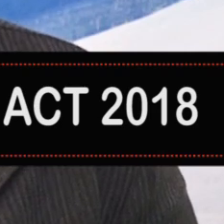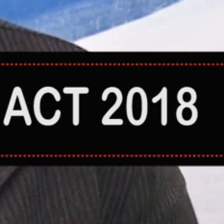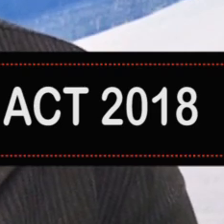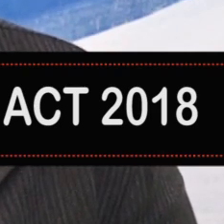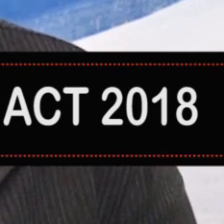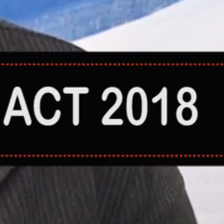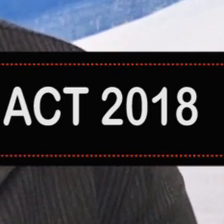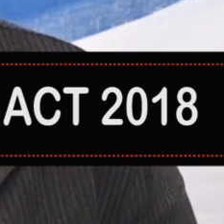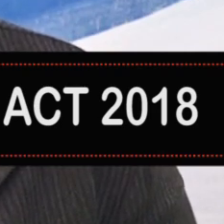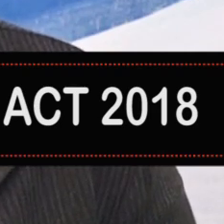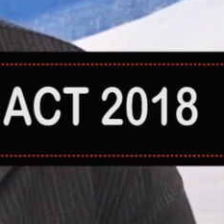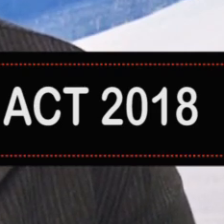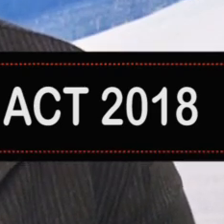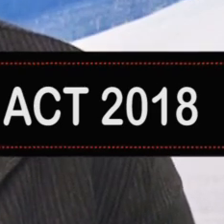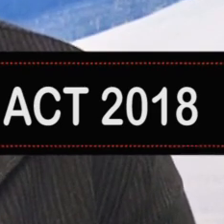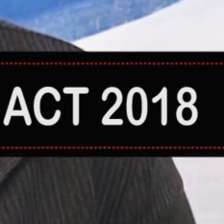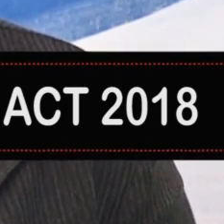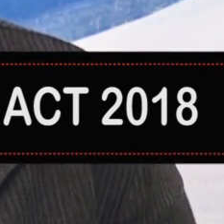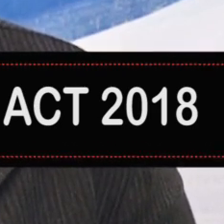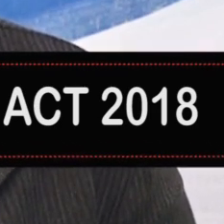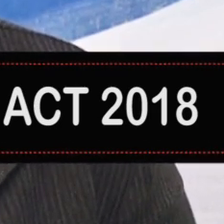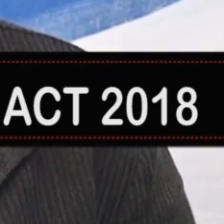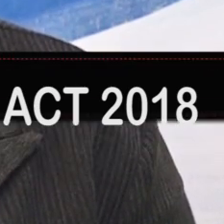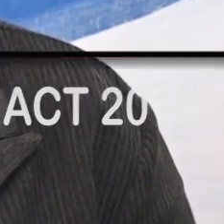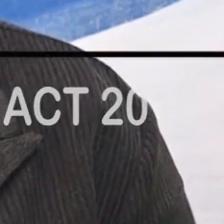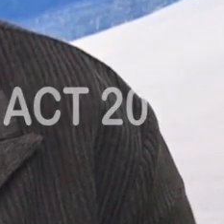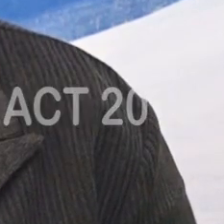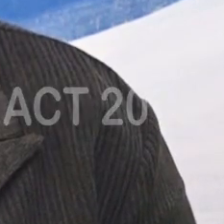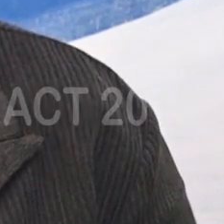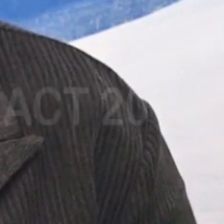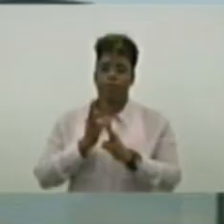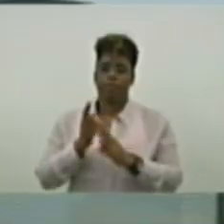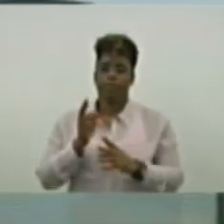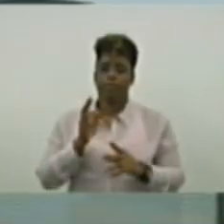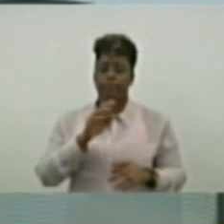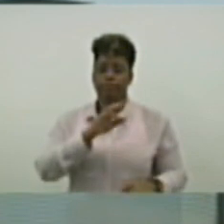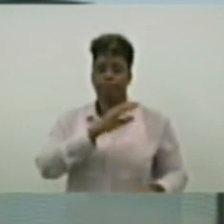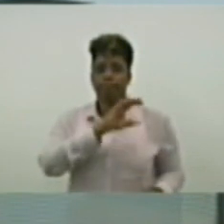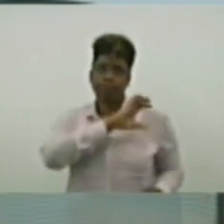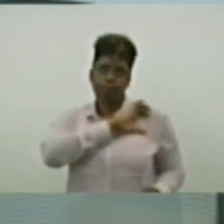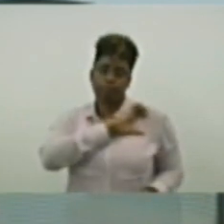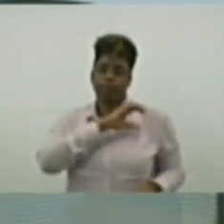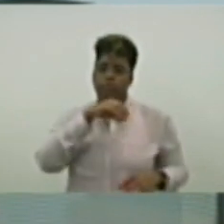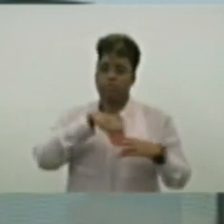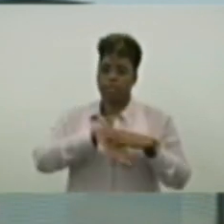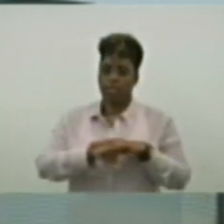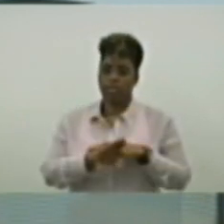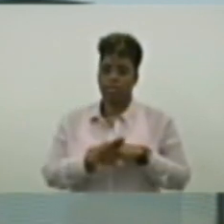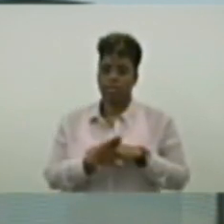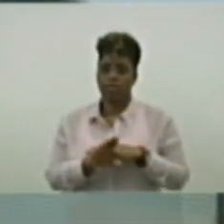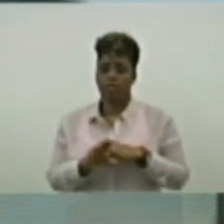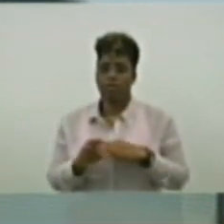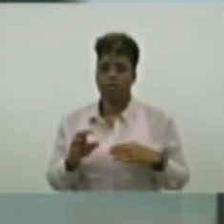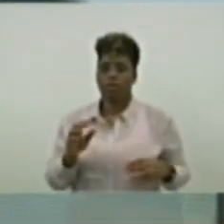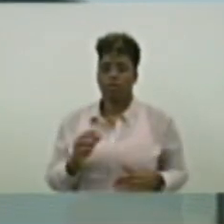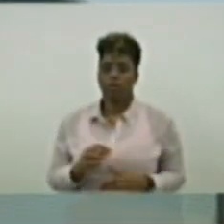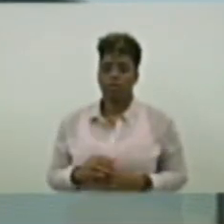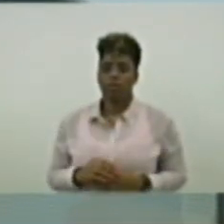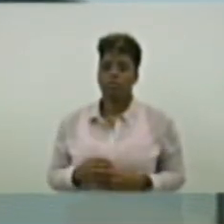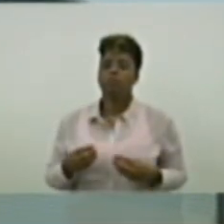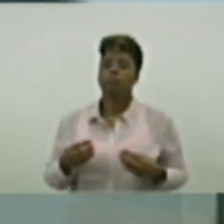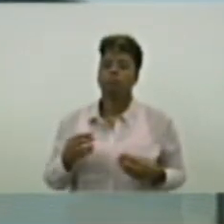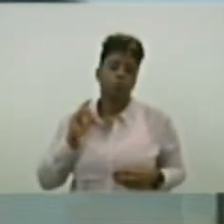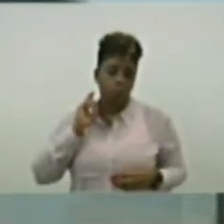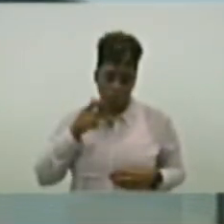the amendment to the 2018 act was brought before the upper house on thursday by senator the honorable dr winston garway to